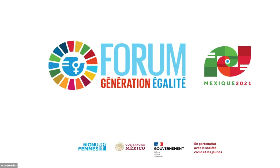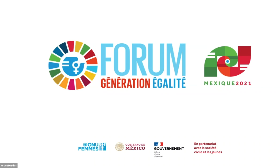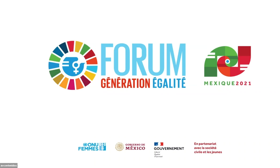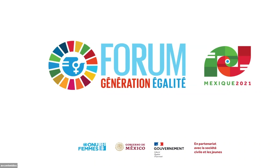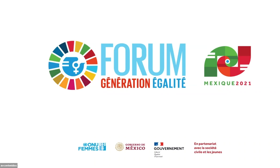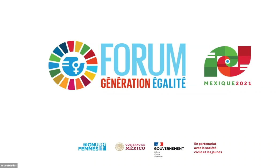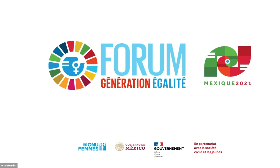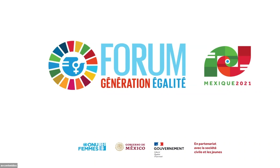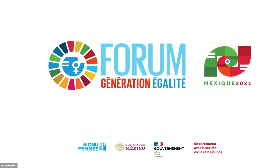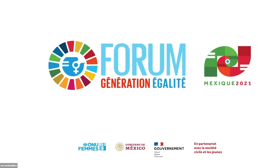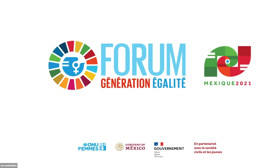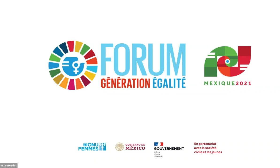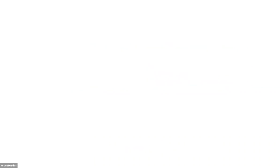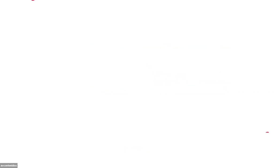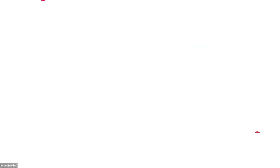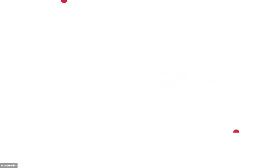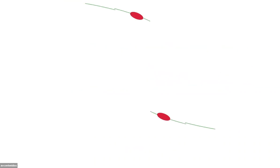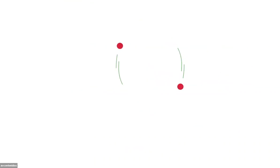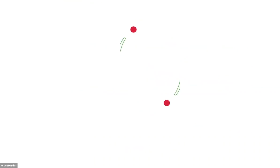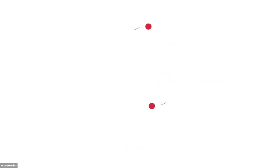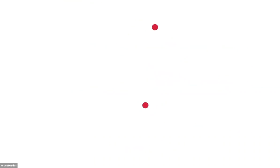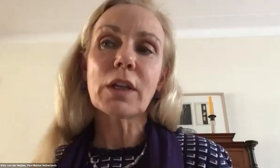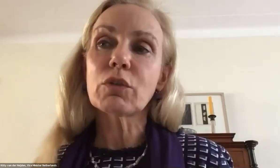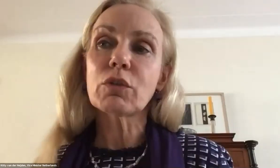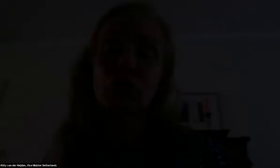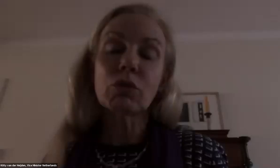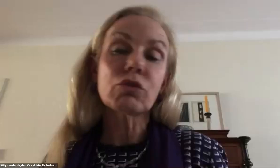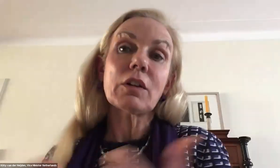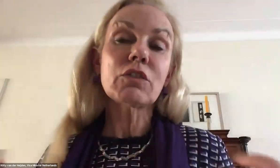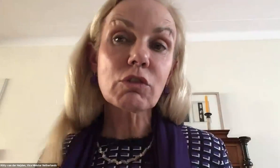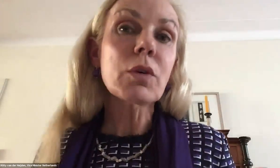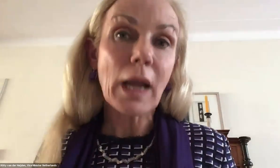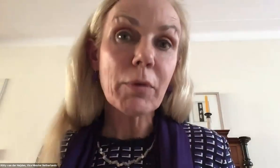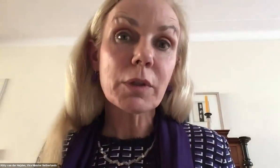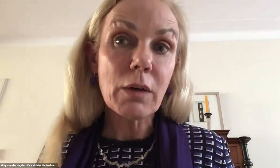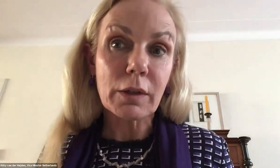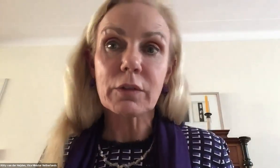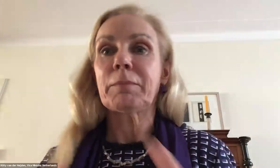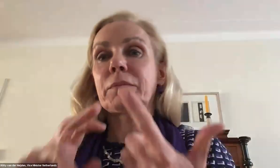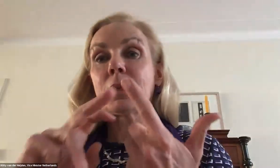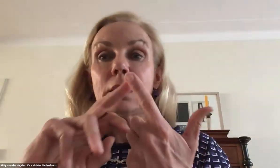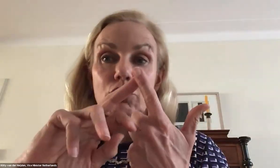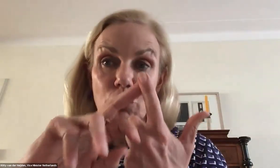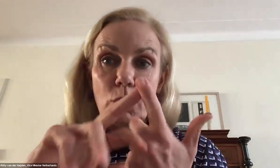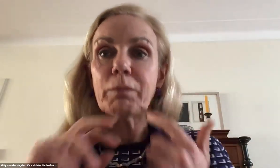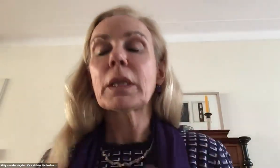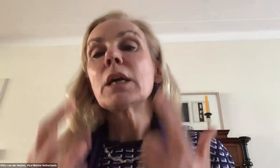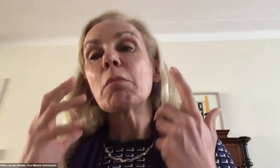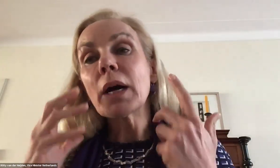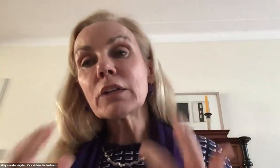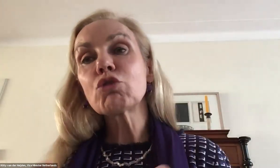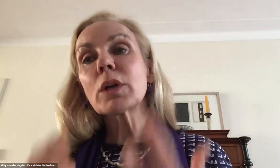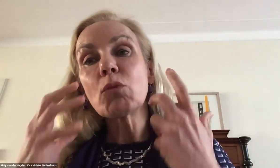awareness how feminist and women-led organizations are key driver of transformational change. It just won't happen without us. Two,